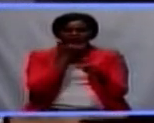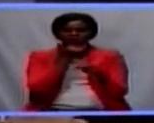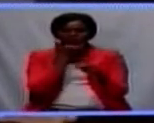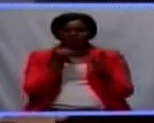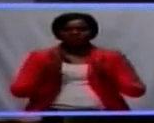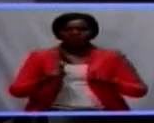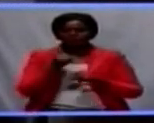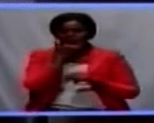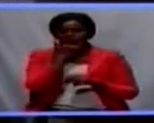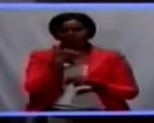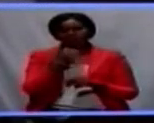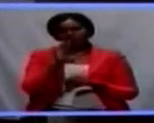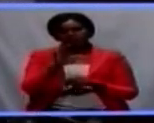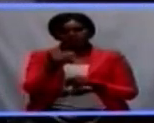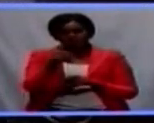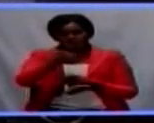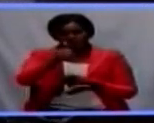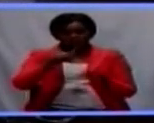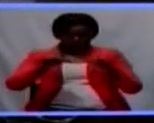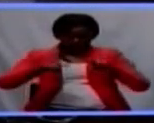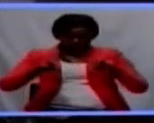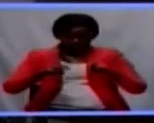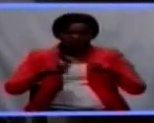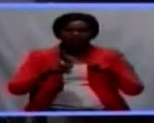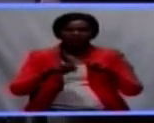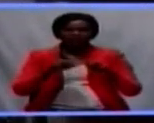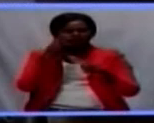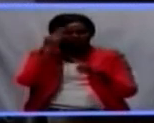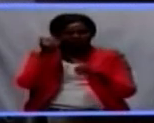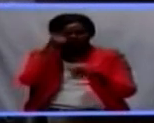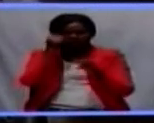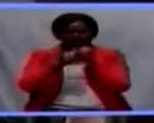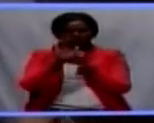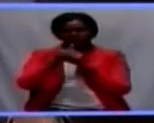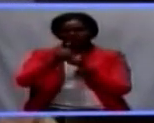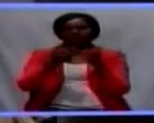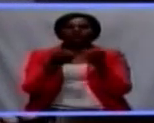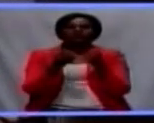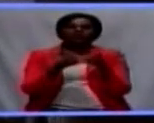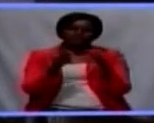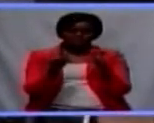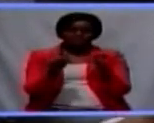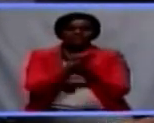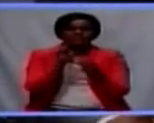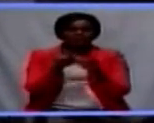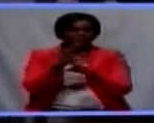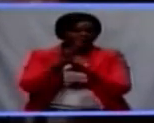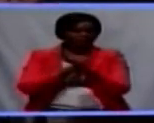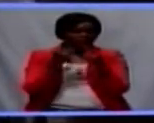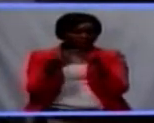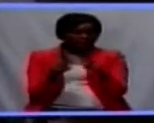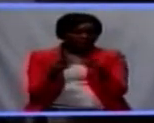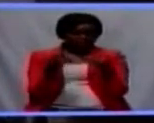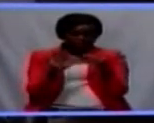is guilty. So are you assuming? You're conducting an investigation because you'd like to get to the facts. So before the facts happen,